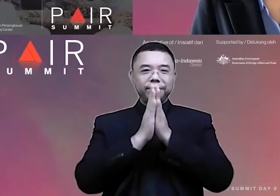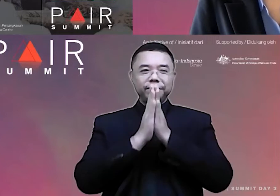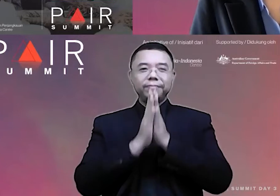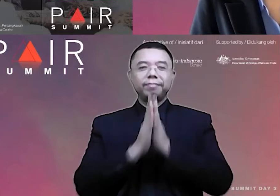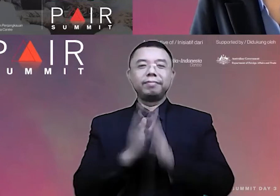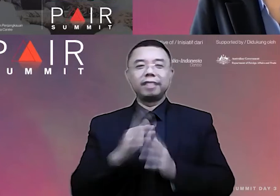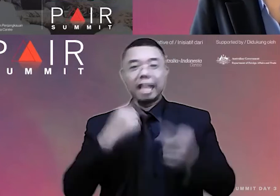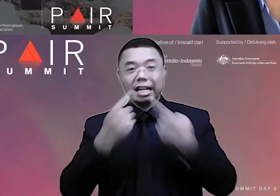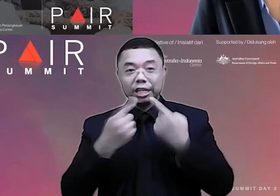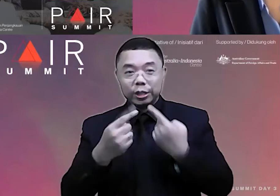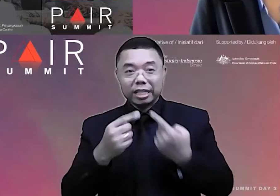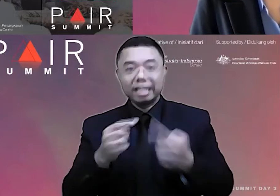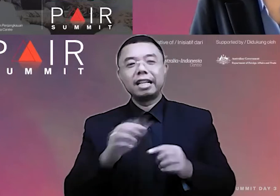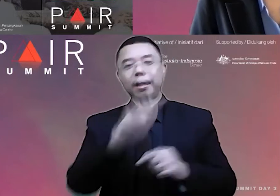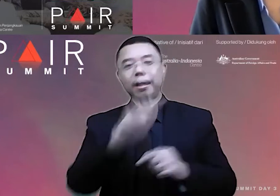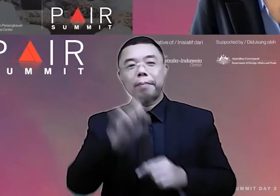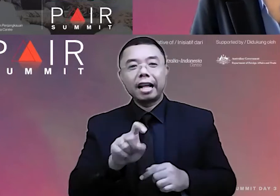much for your attention so far.